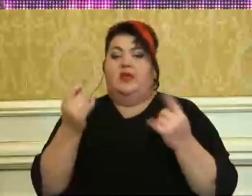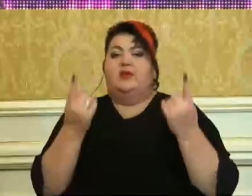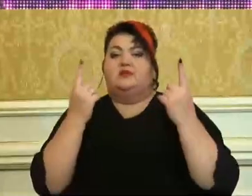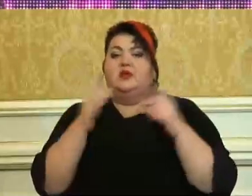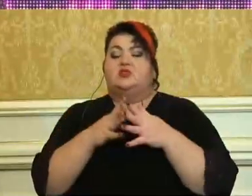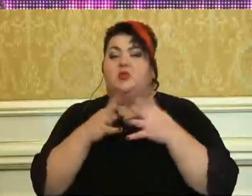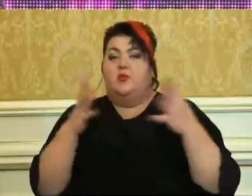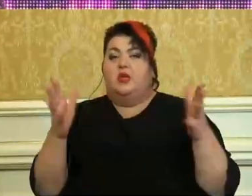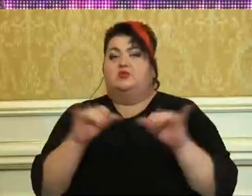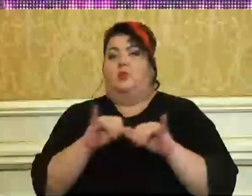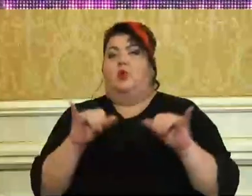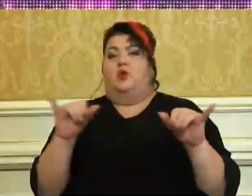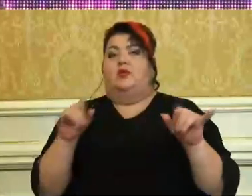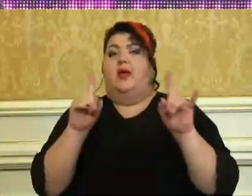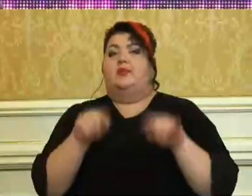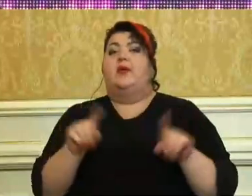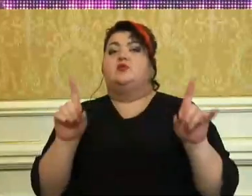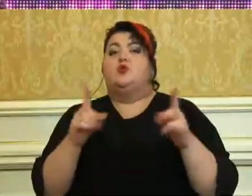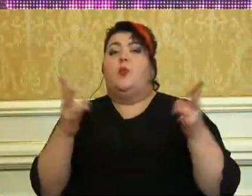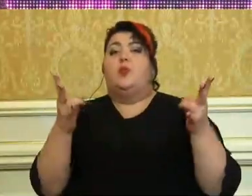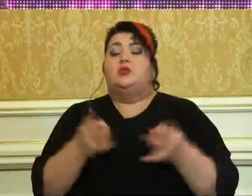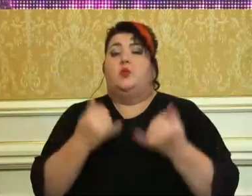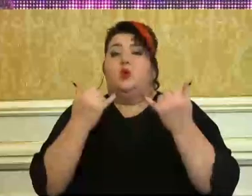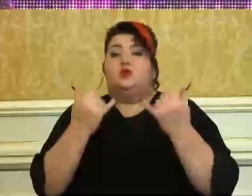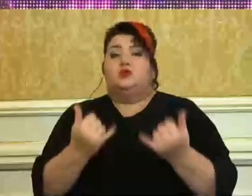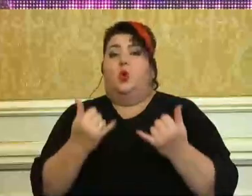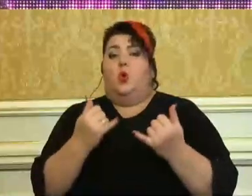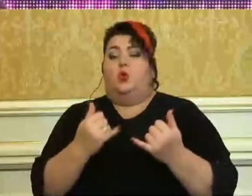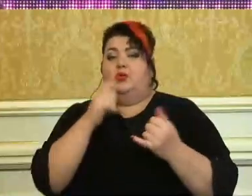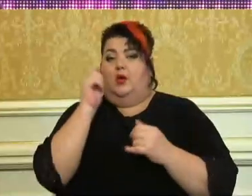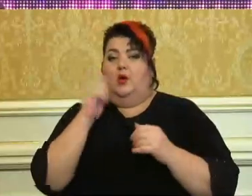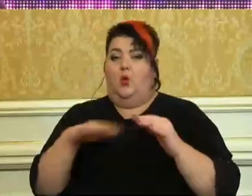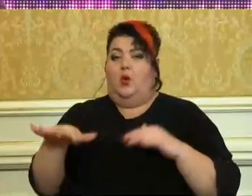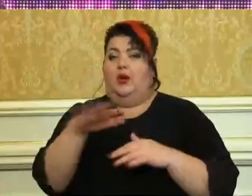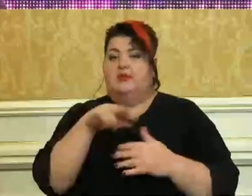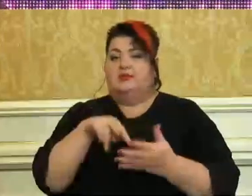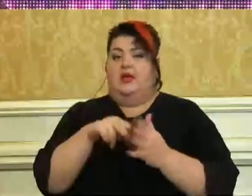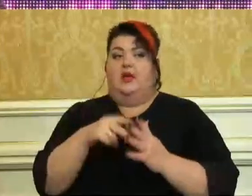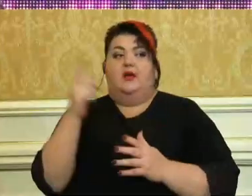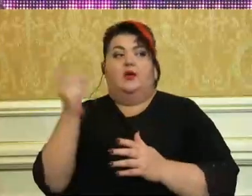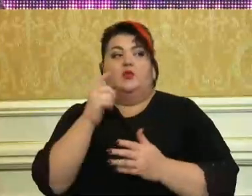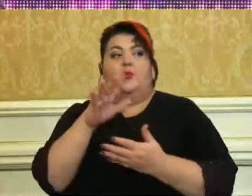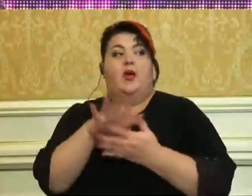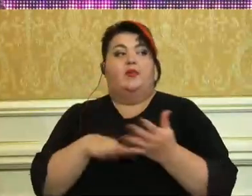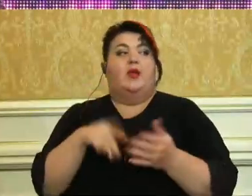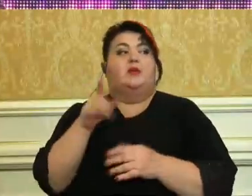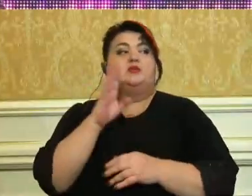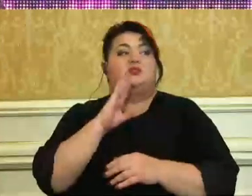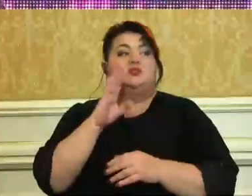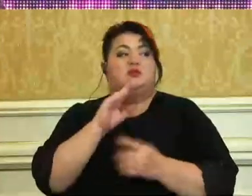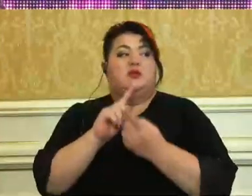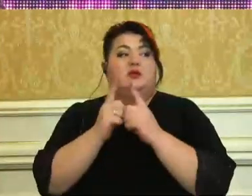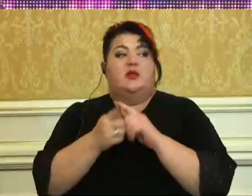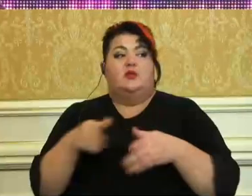would become more creative, progressive, innovative, etc. This is what we really need for Ukrainian economy, and all